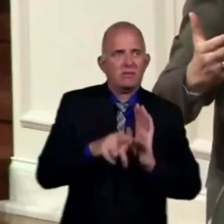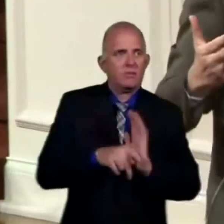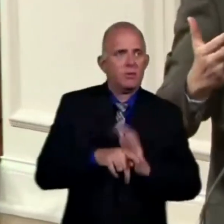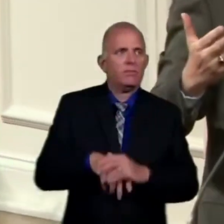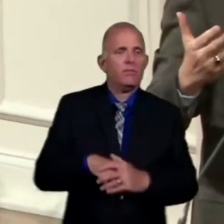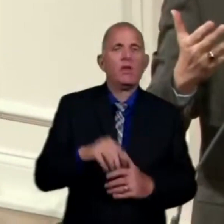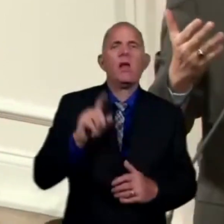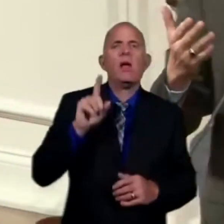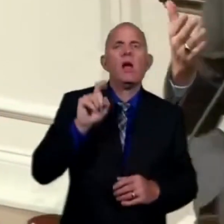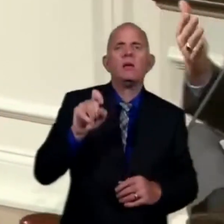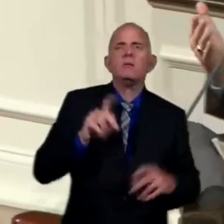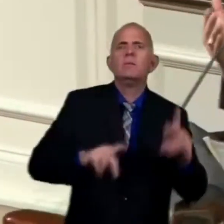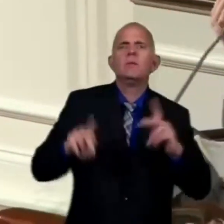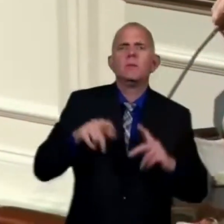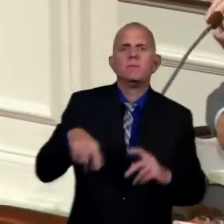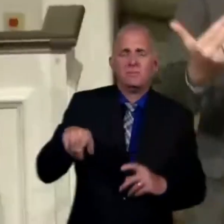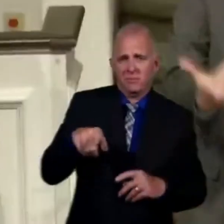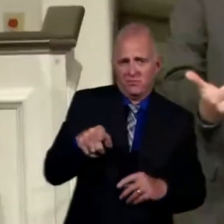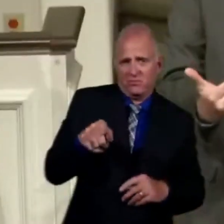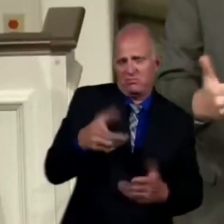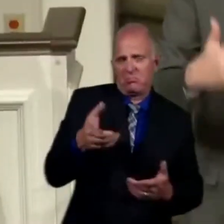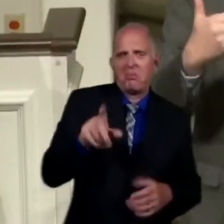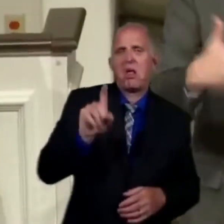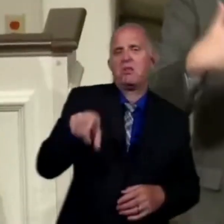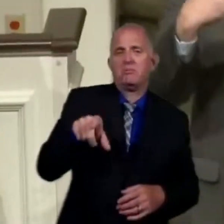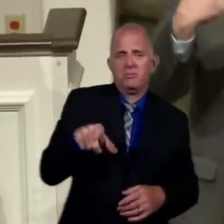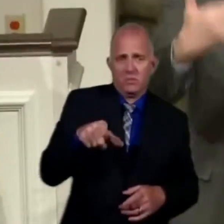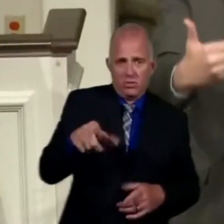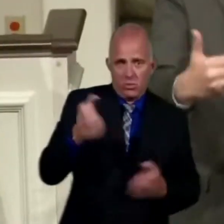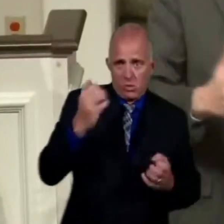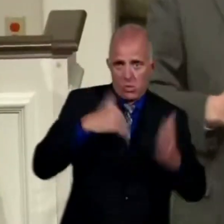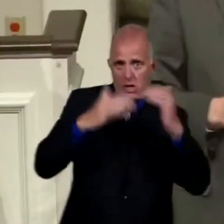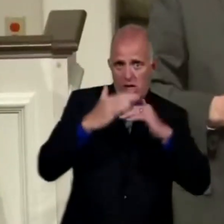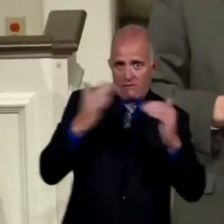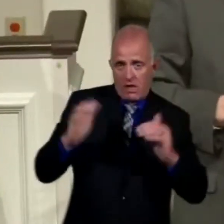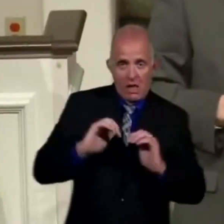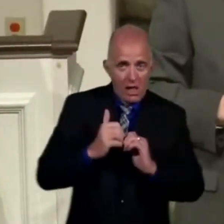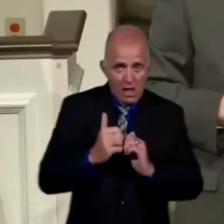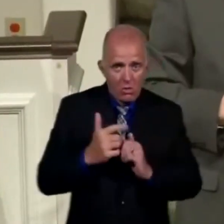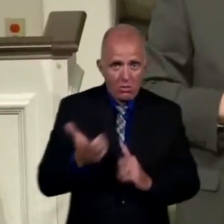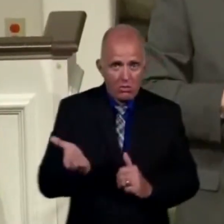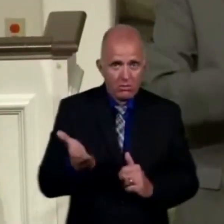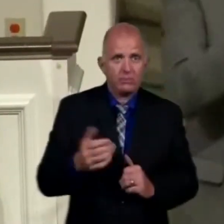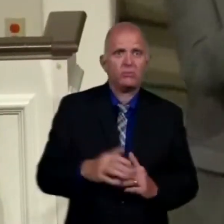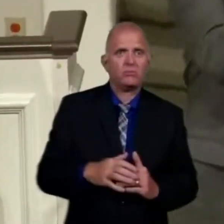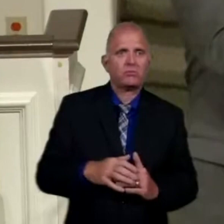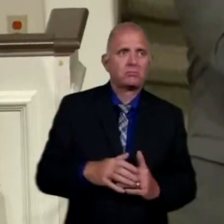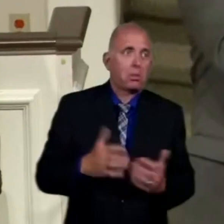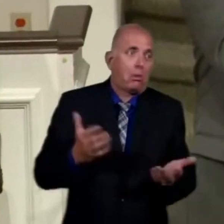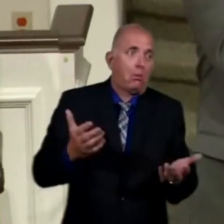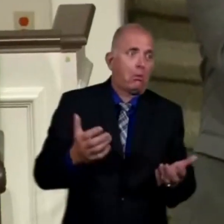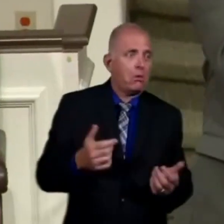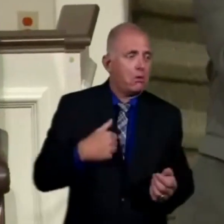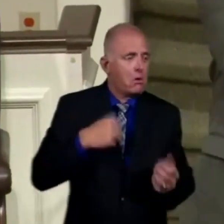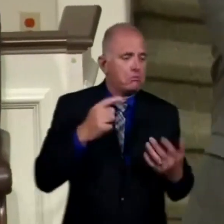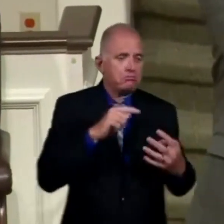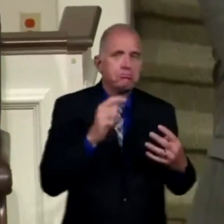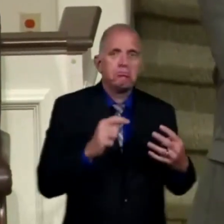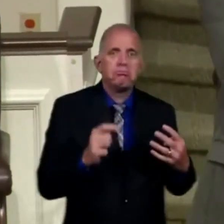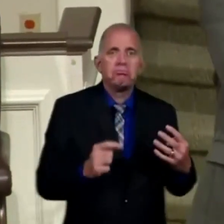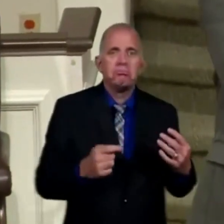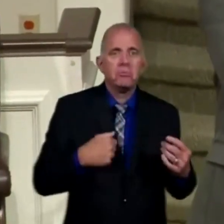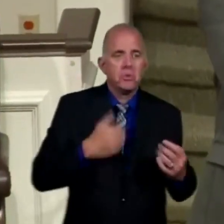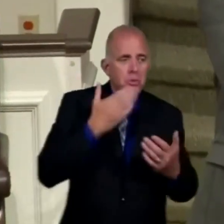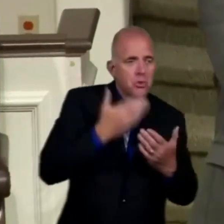person, if I want to go to heaven, how could I do it? they would give you a list of things that they have learned